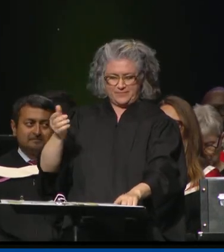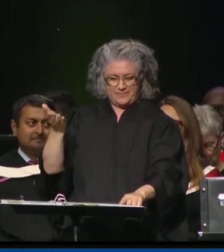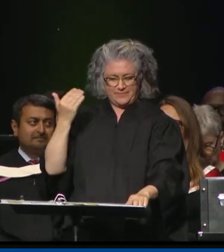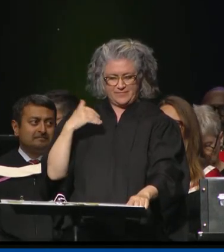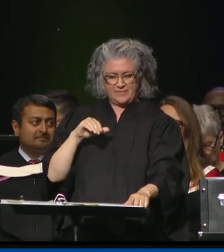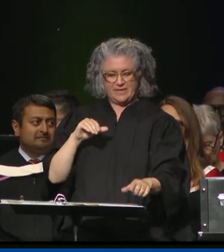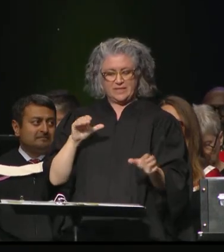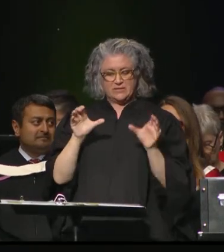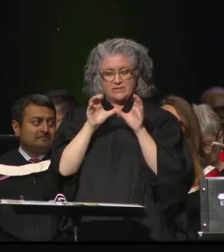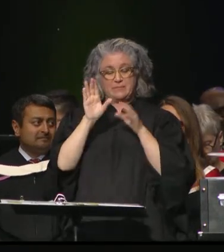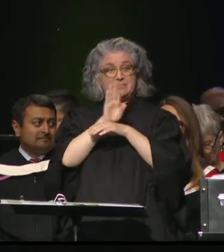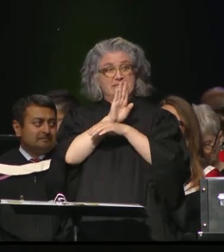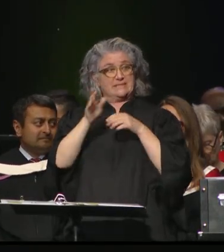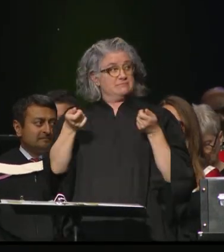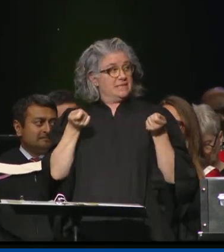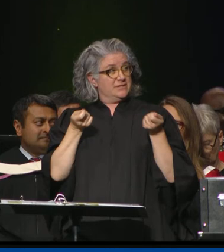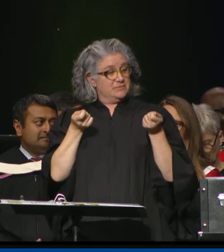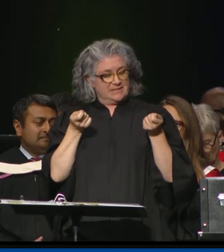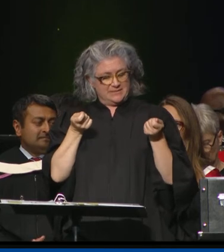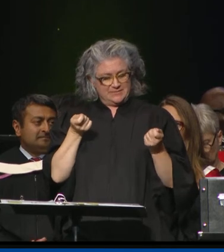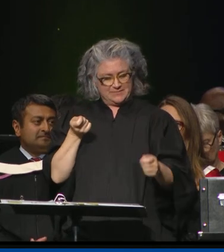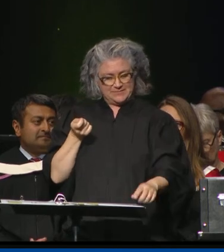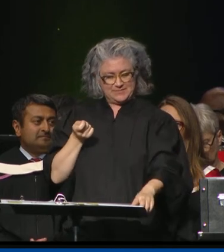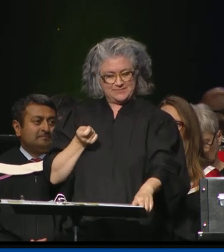Certificate in Business Management,